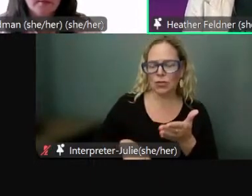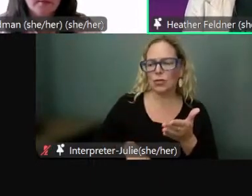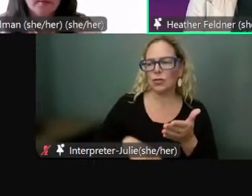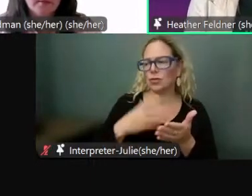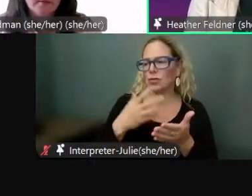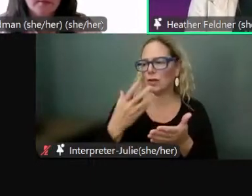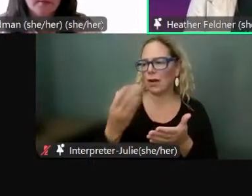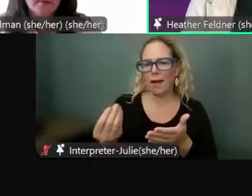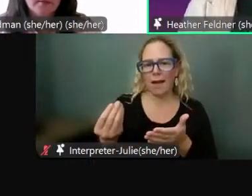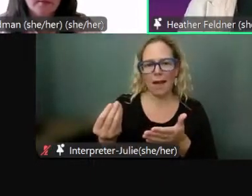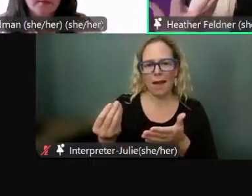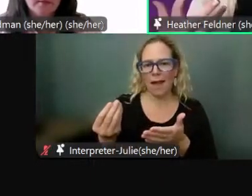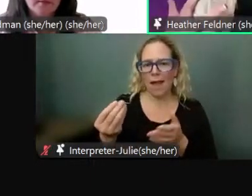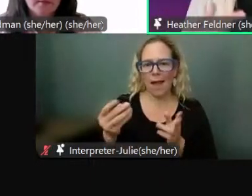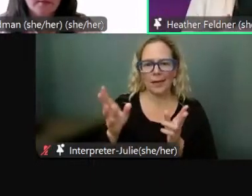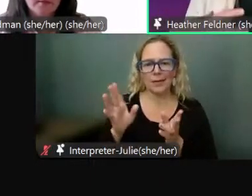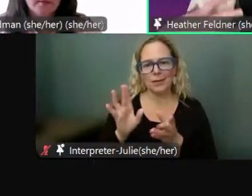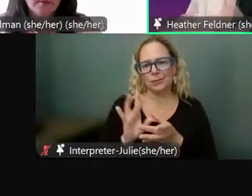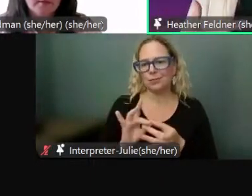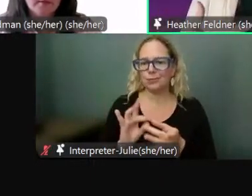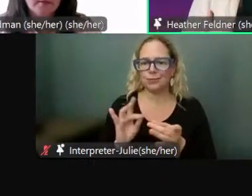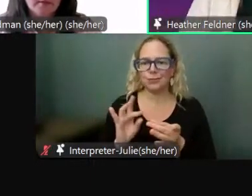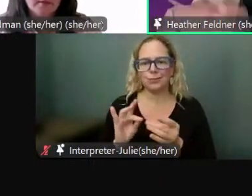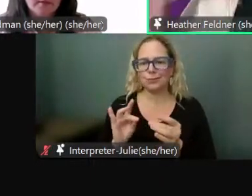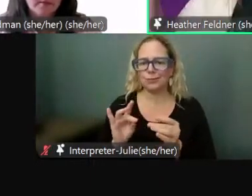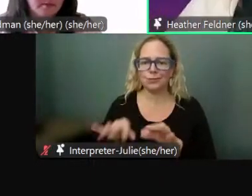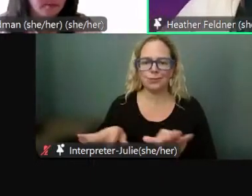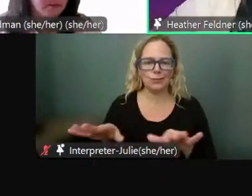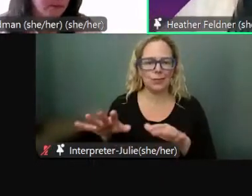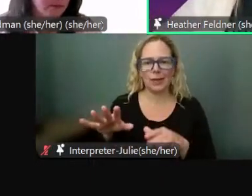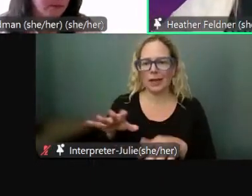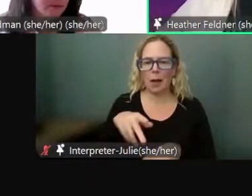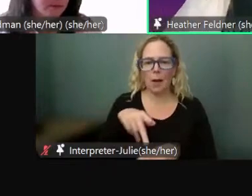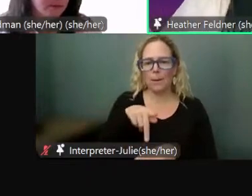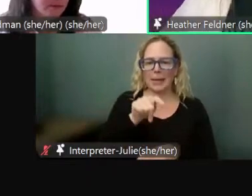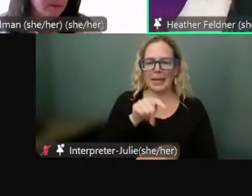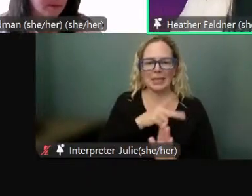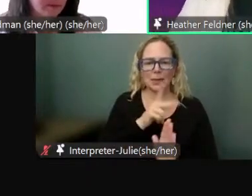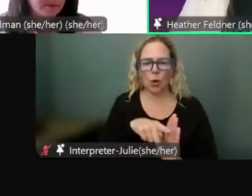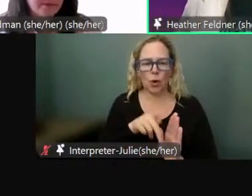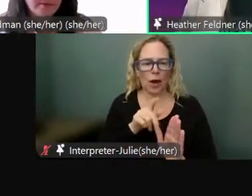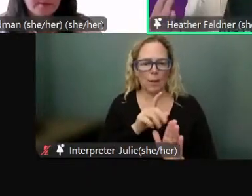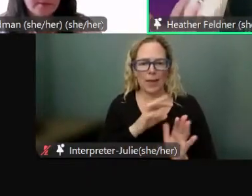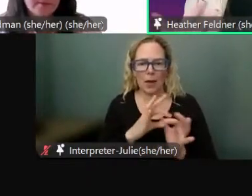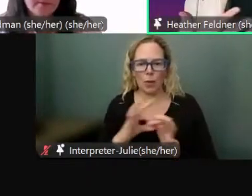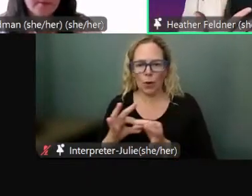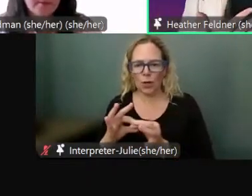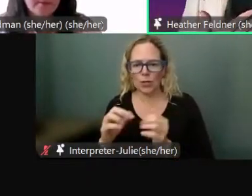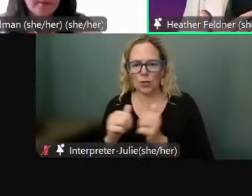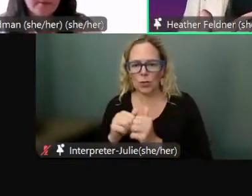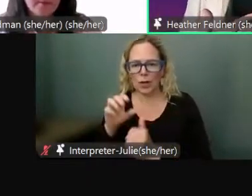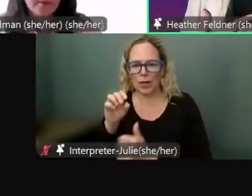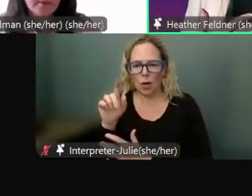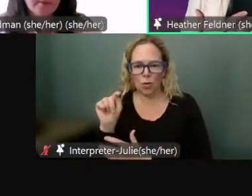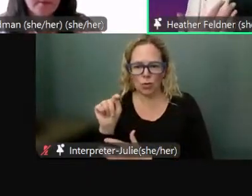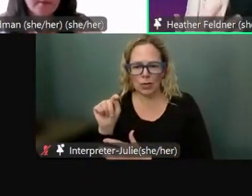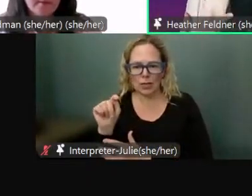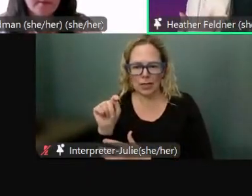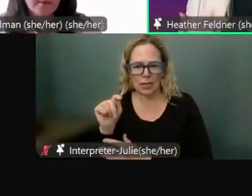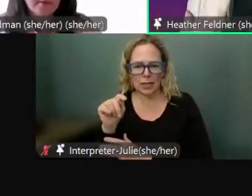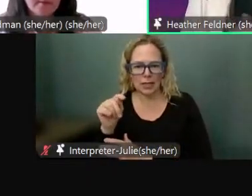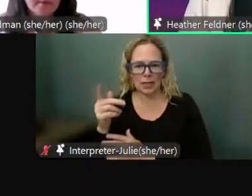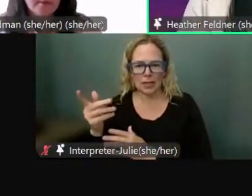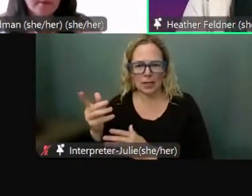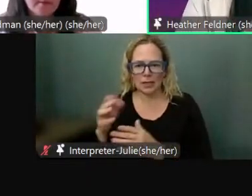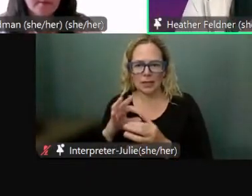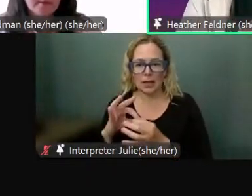in terms of like anecdotally being in a PT program that works closely with an OT program. And